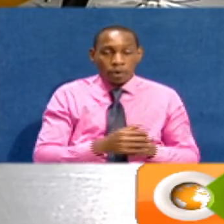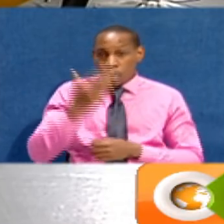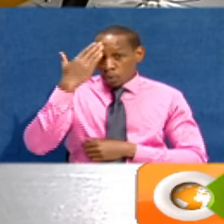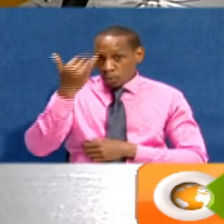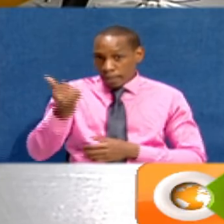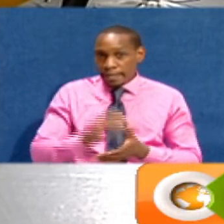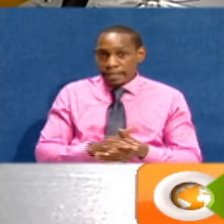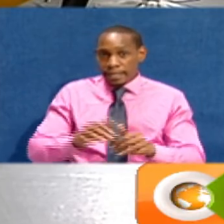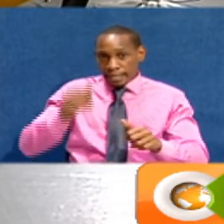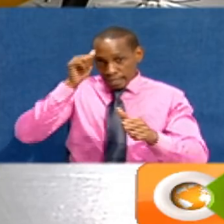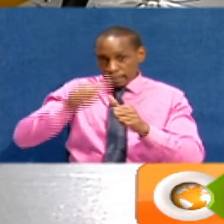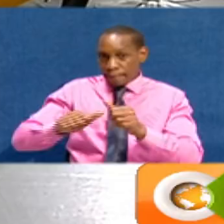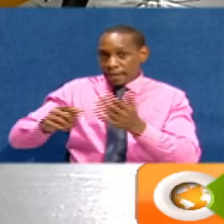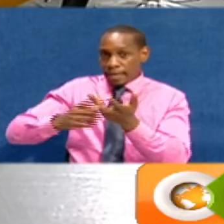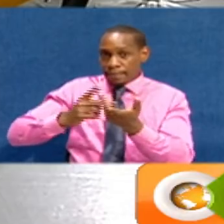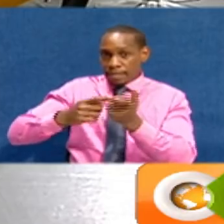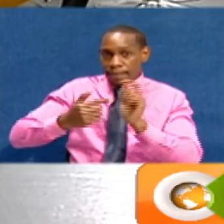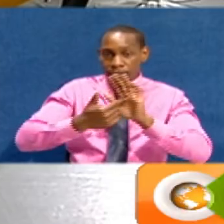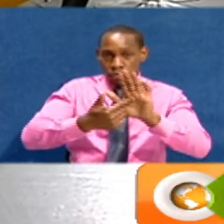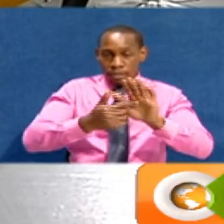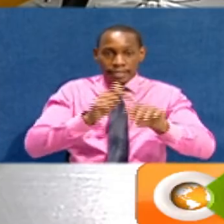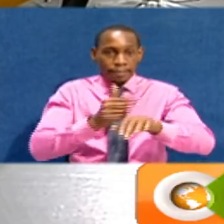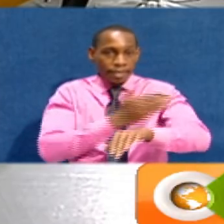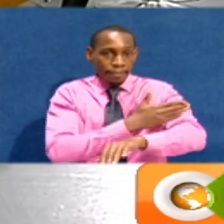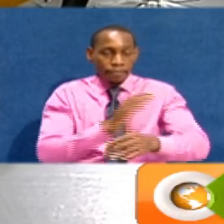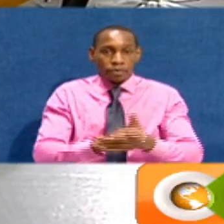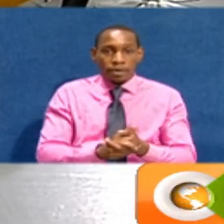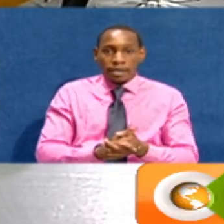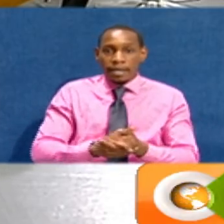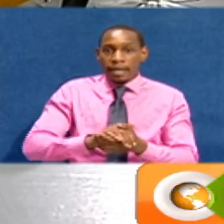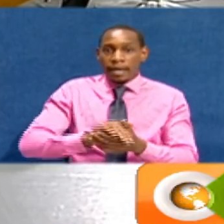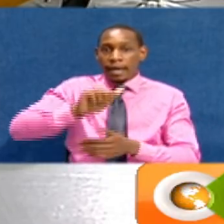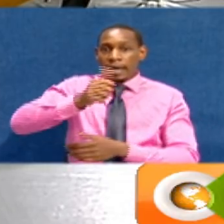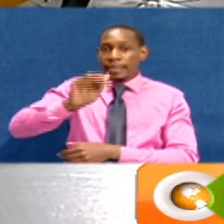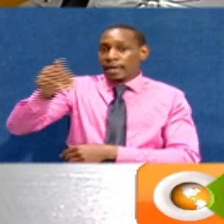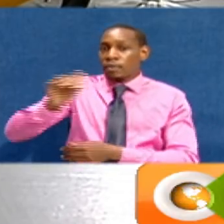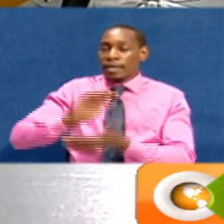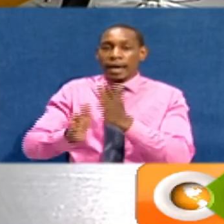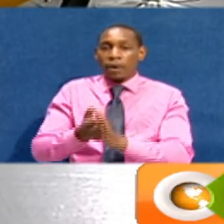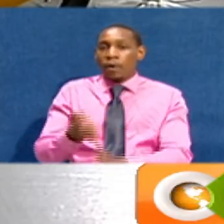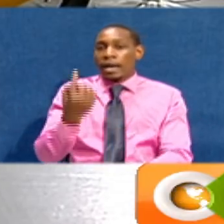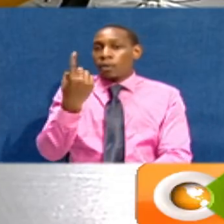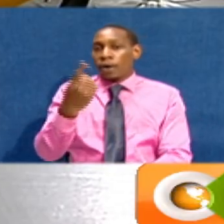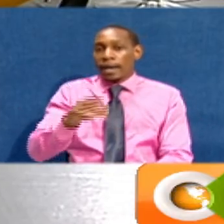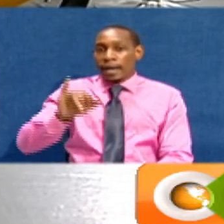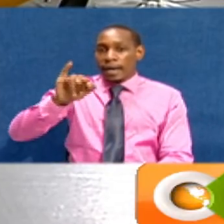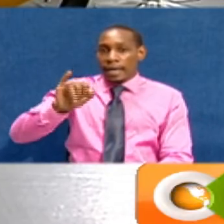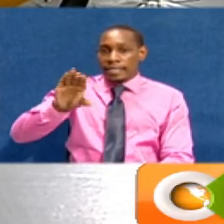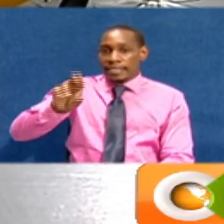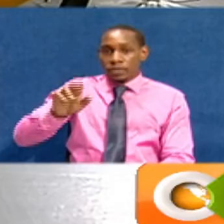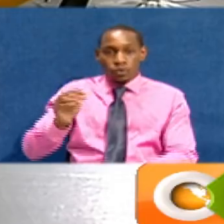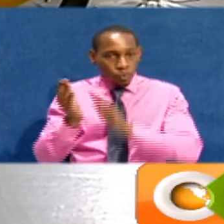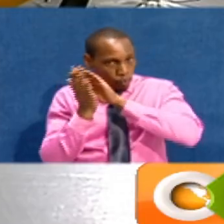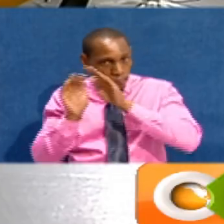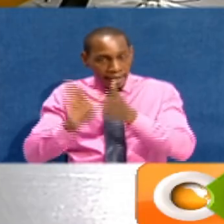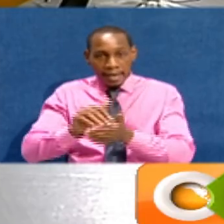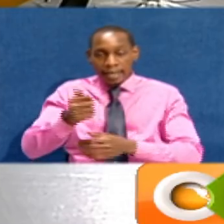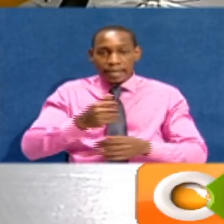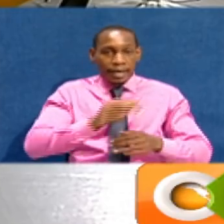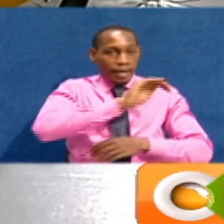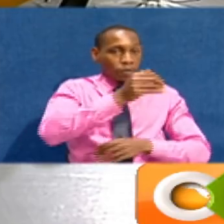country. Because you remember those statistics that we shared here at that time? Some counties did not have a single ICU bed. That's right. Some